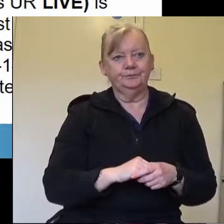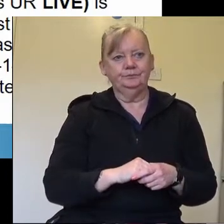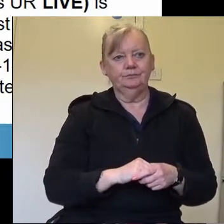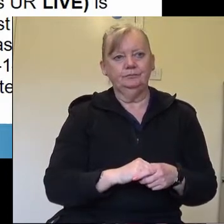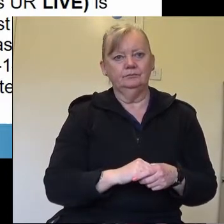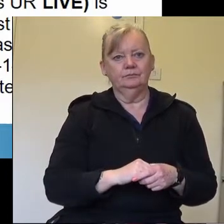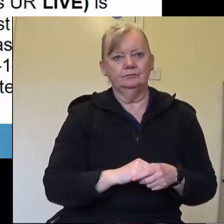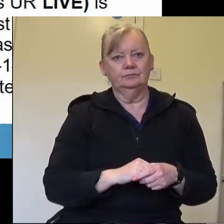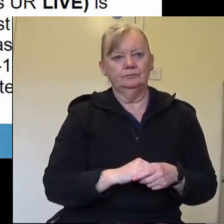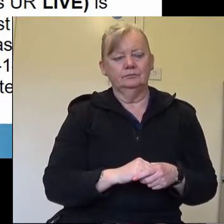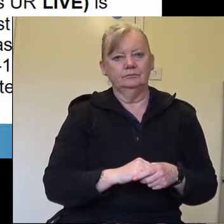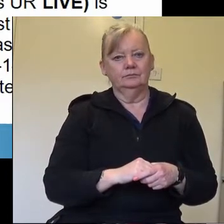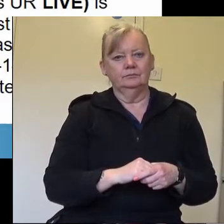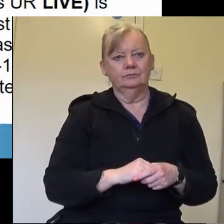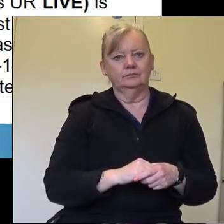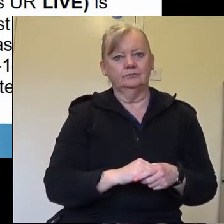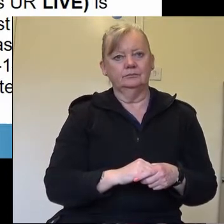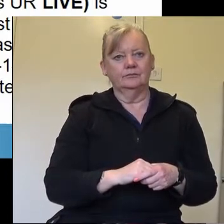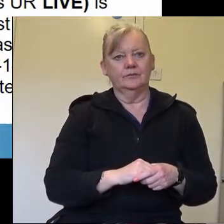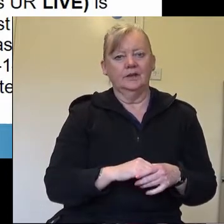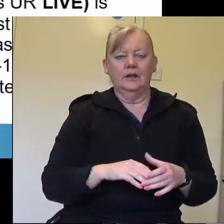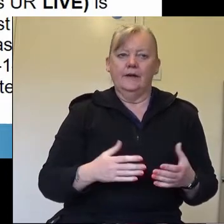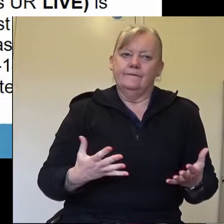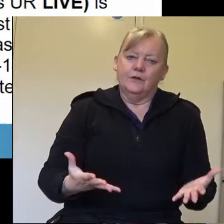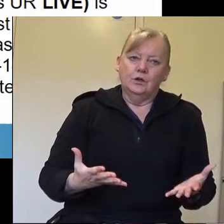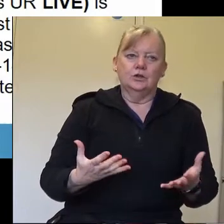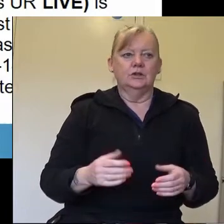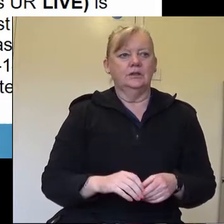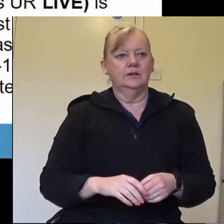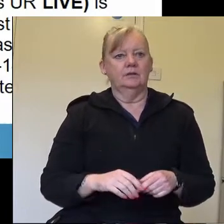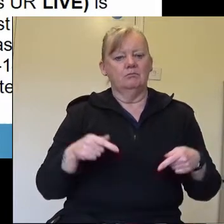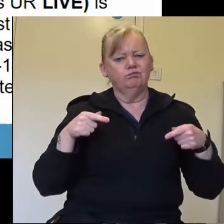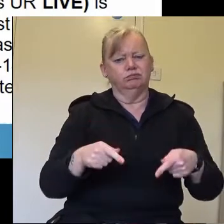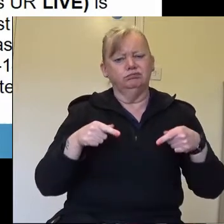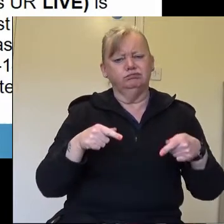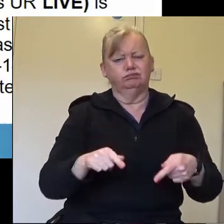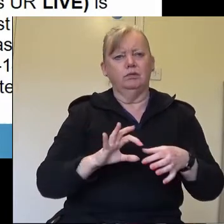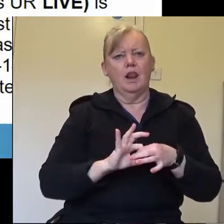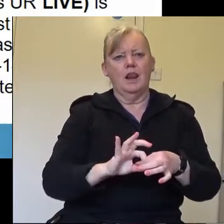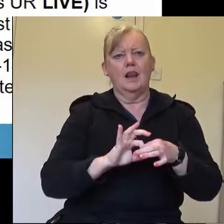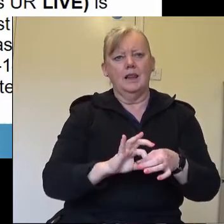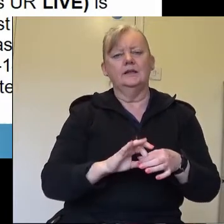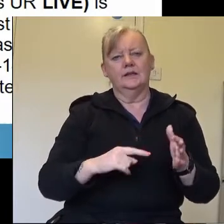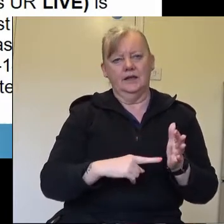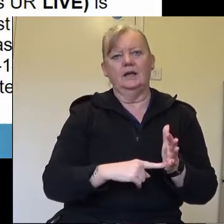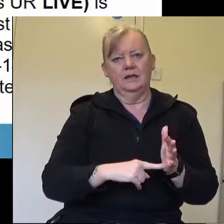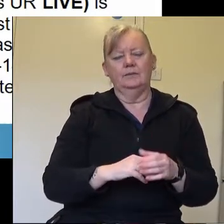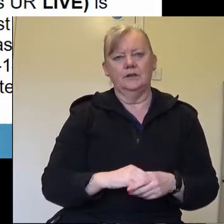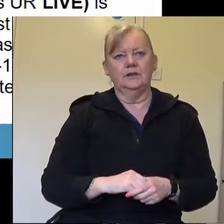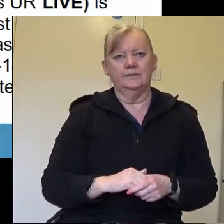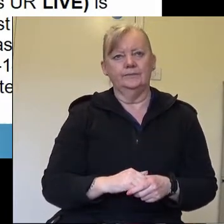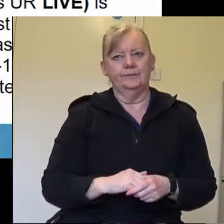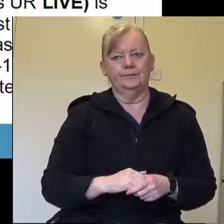it is. And that's exactly how the kids are using it. Unfortunately, there is a lot of harassment